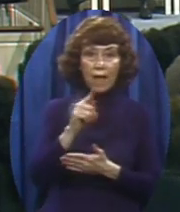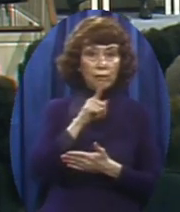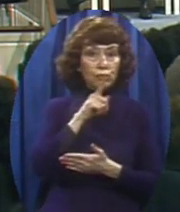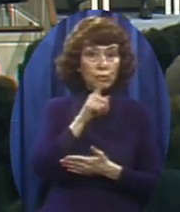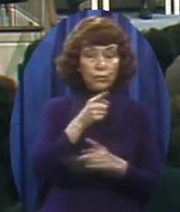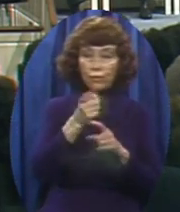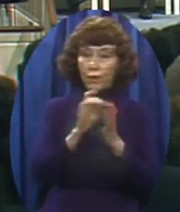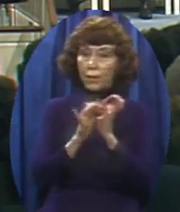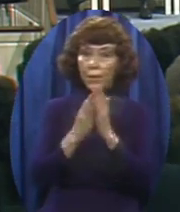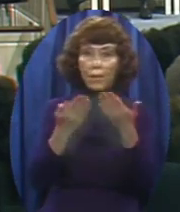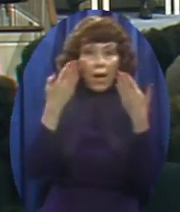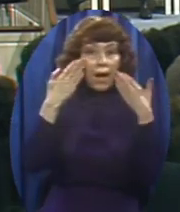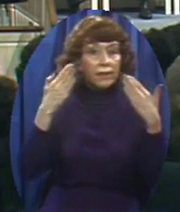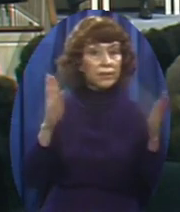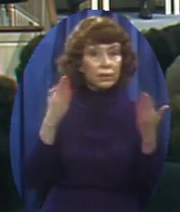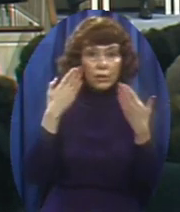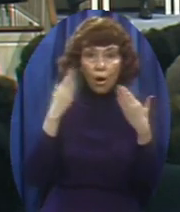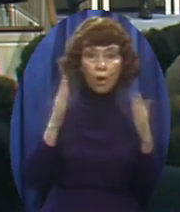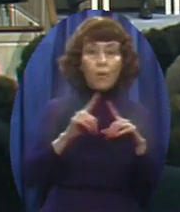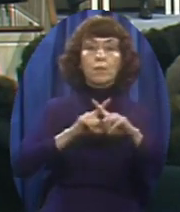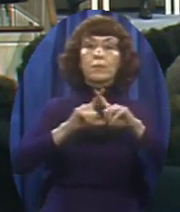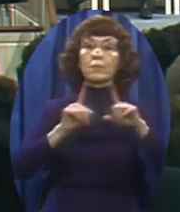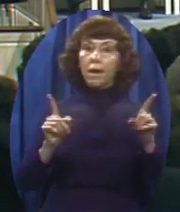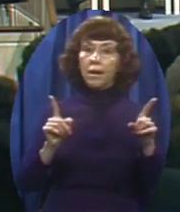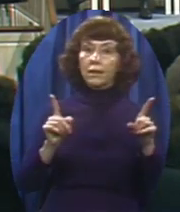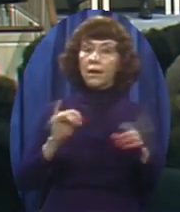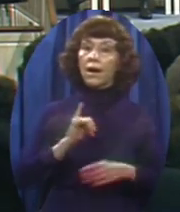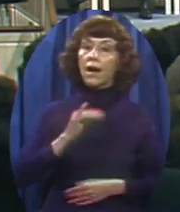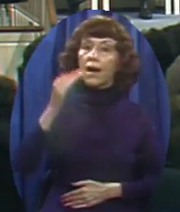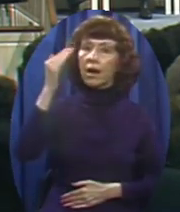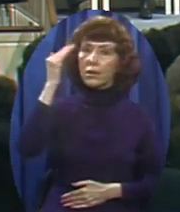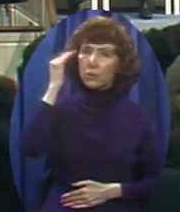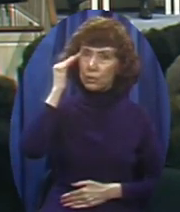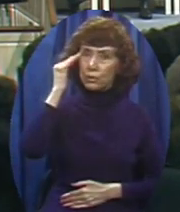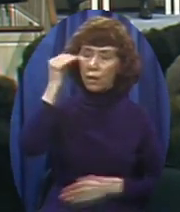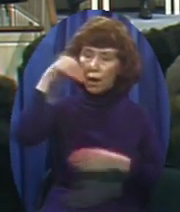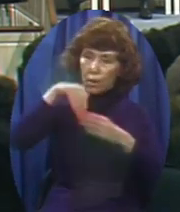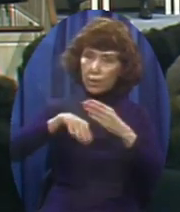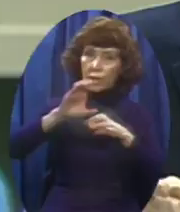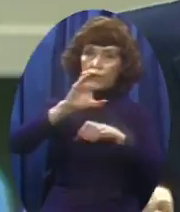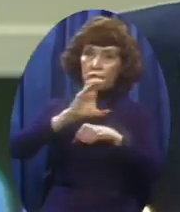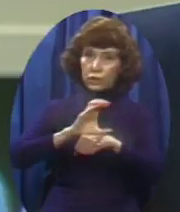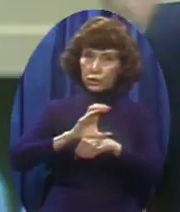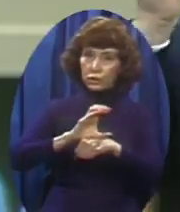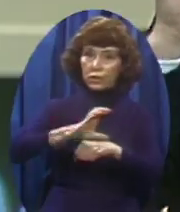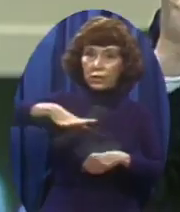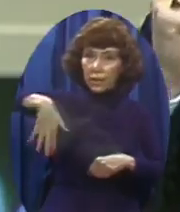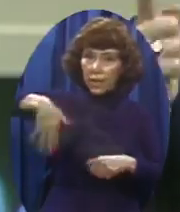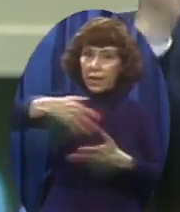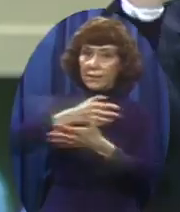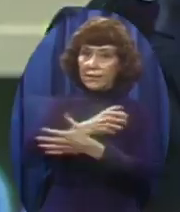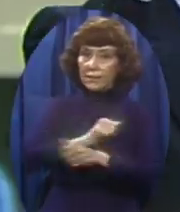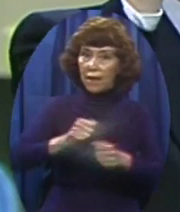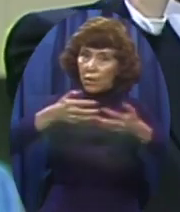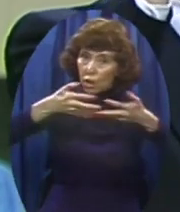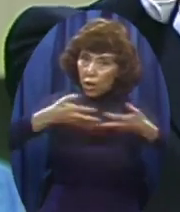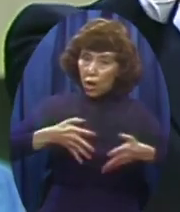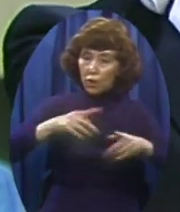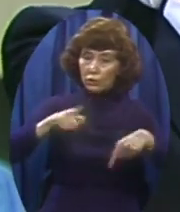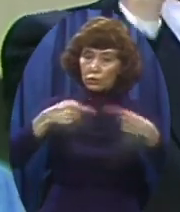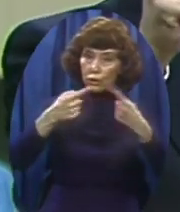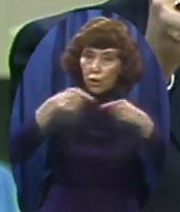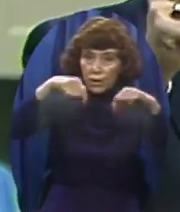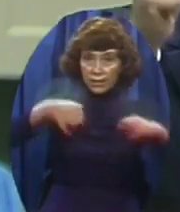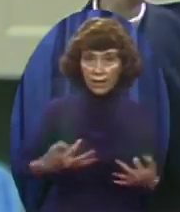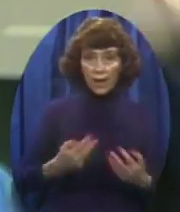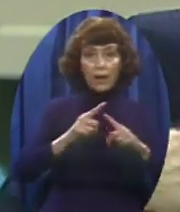those debates. The only thing I knew was I'd walked in that church lost on my road to hell. I had heard the gospel, his death,